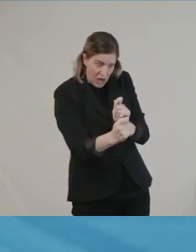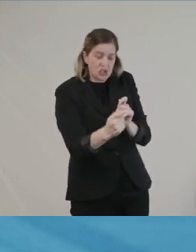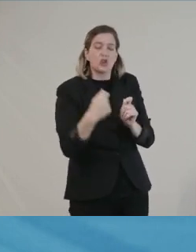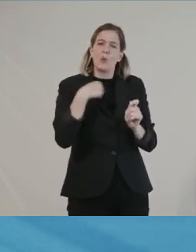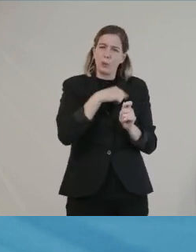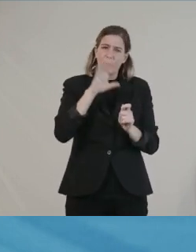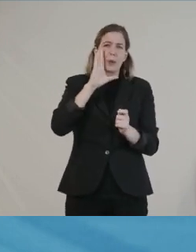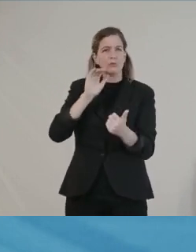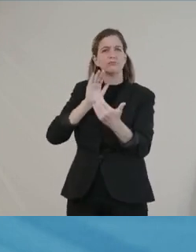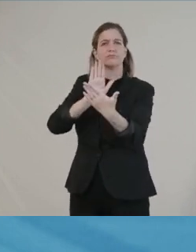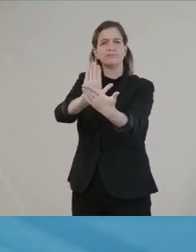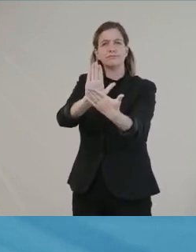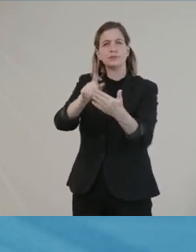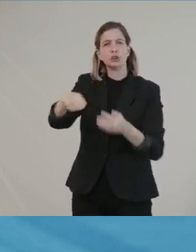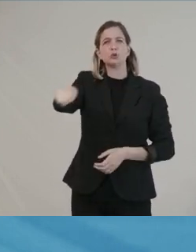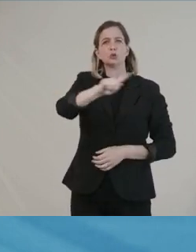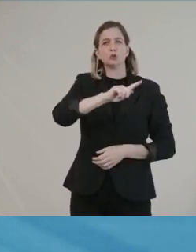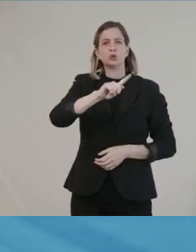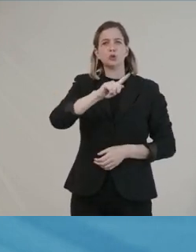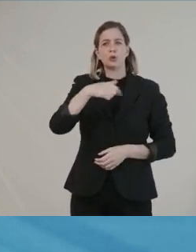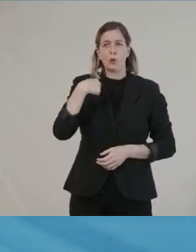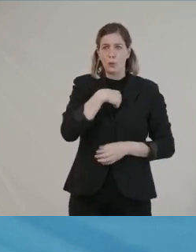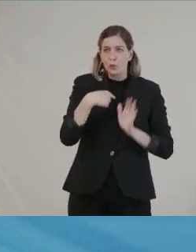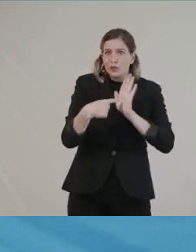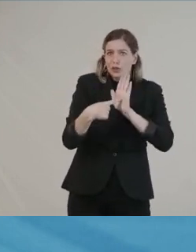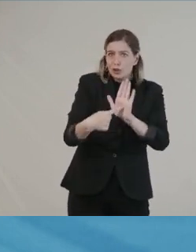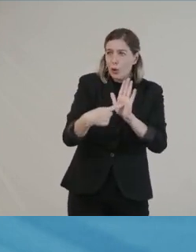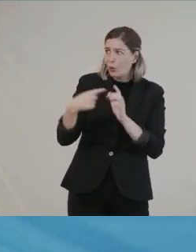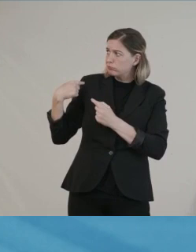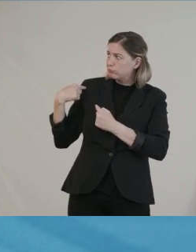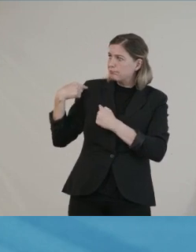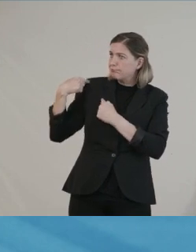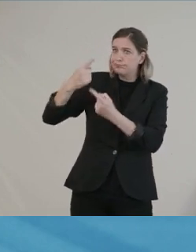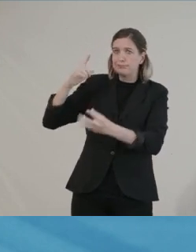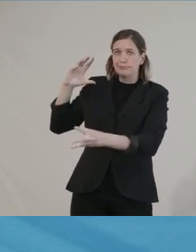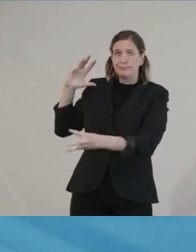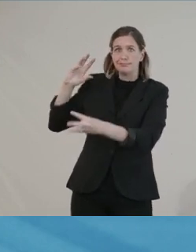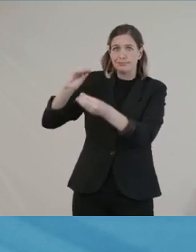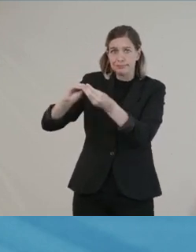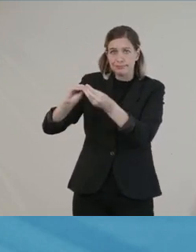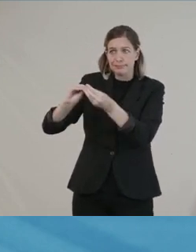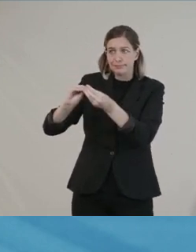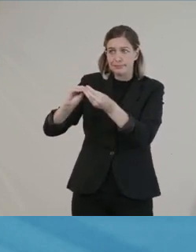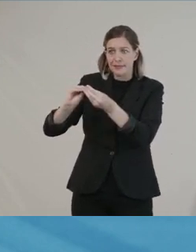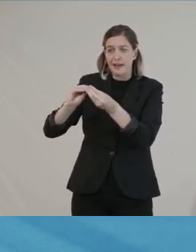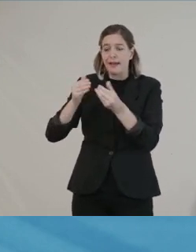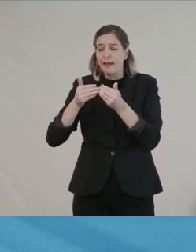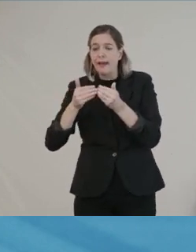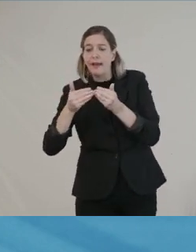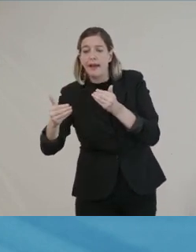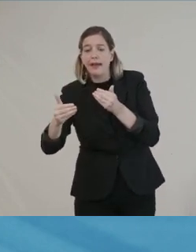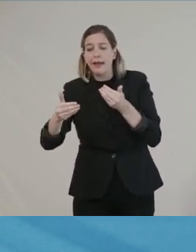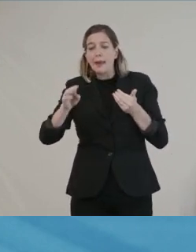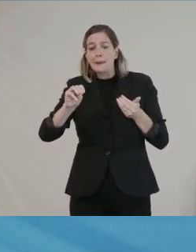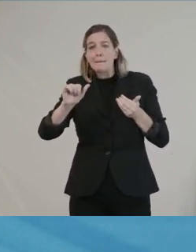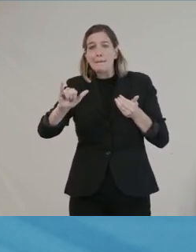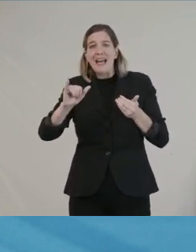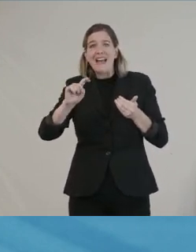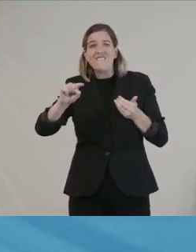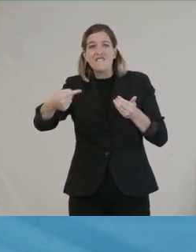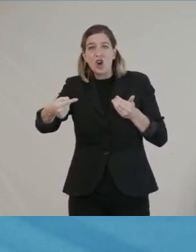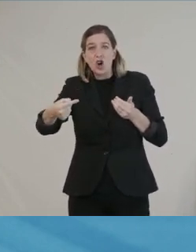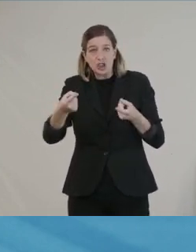where we are. We've showed you what's going to happen between now and May 1st. And we've also showed you the gating criteria, which